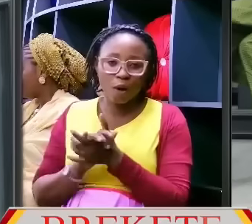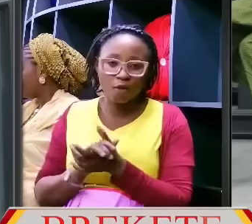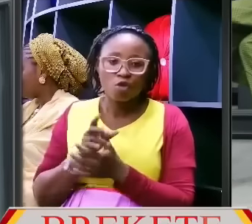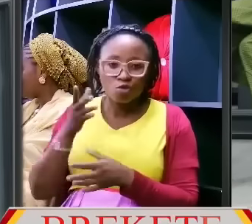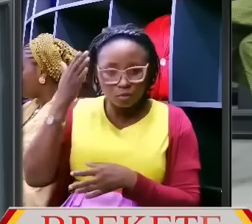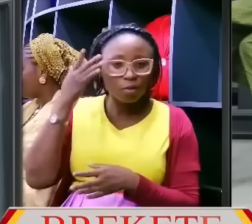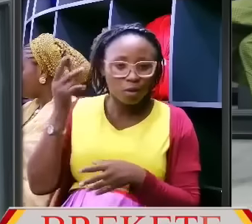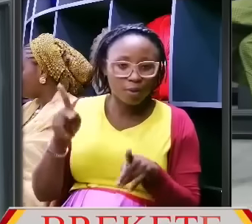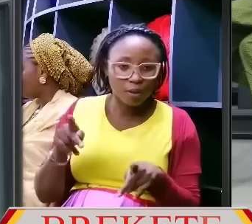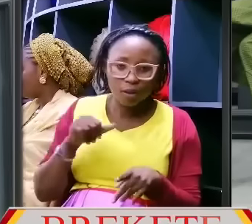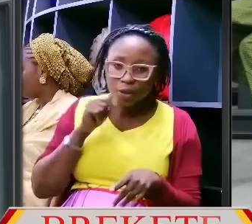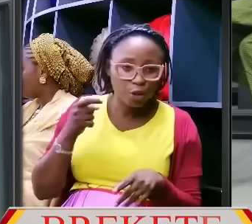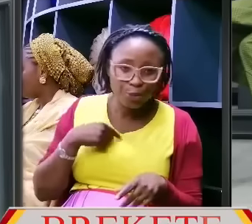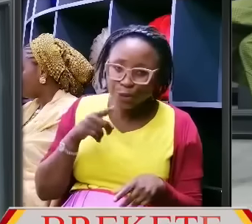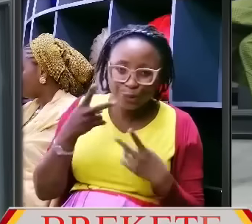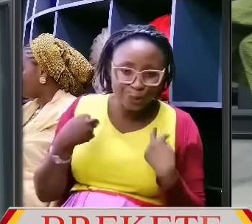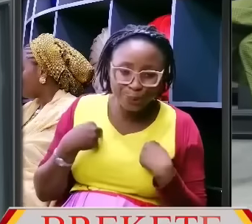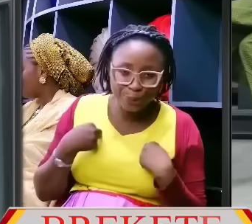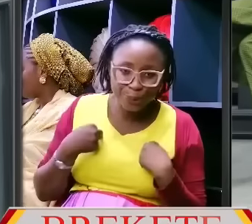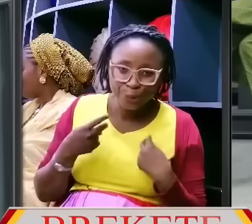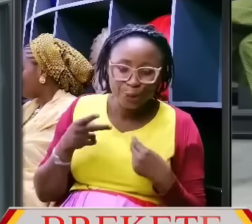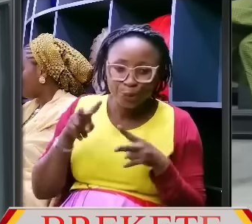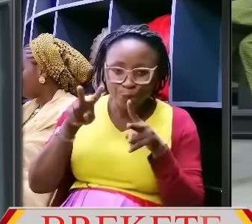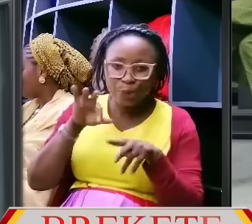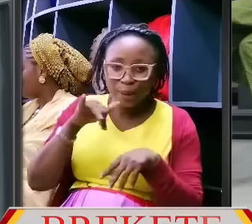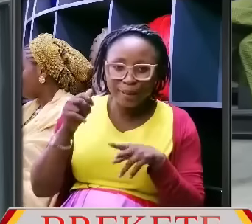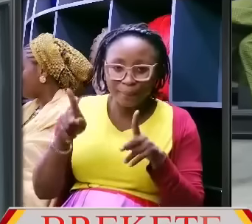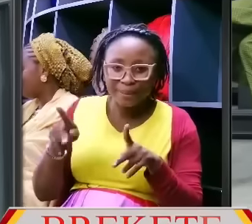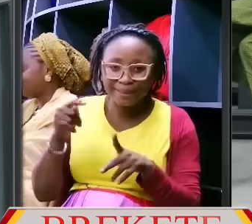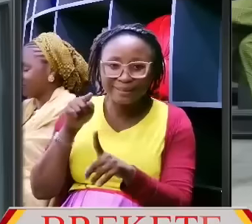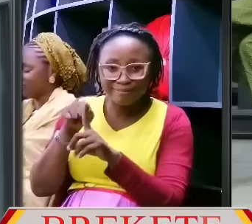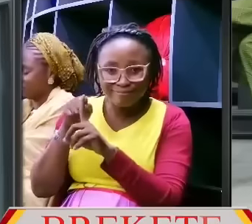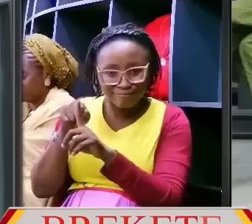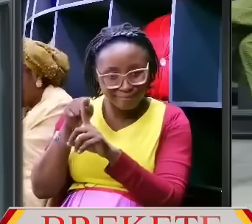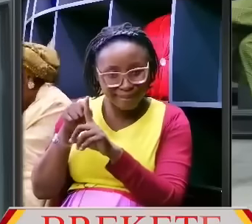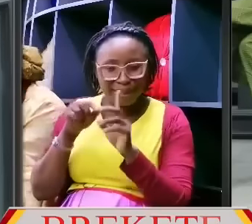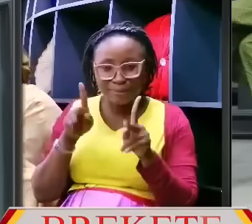look. Na the person una look. Who una look?